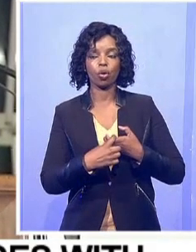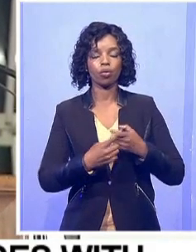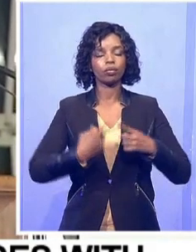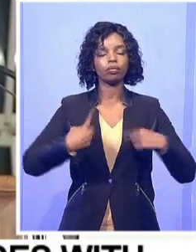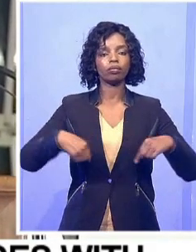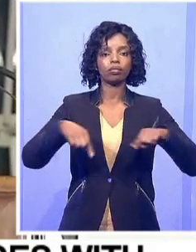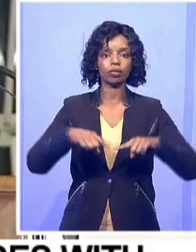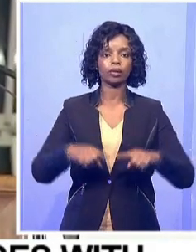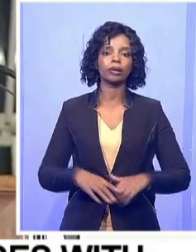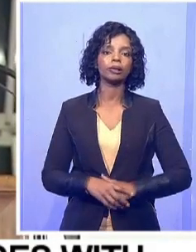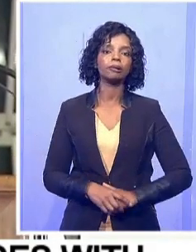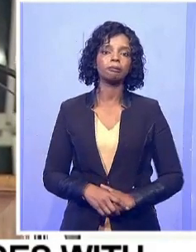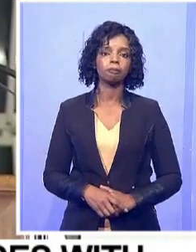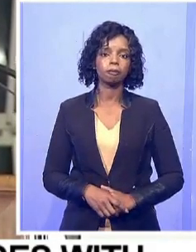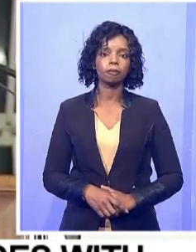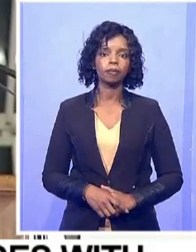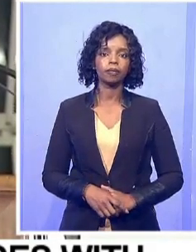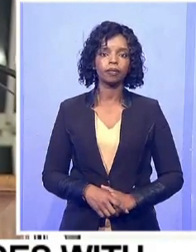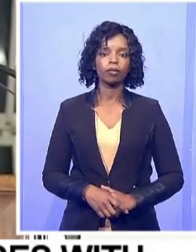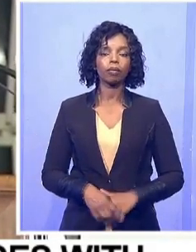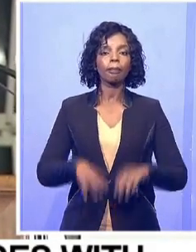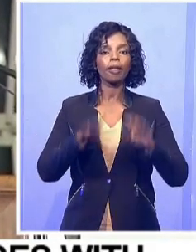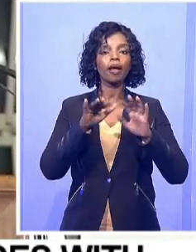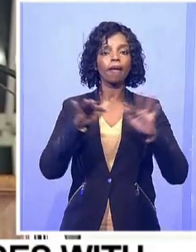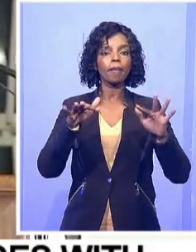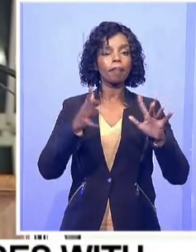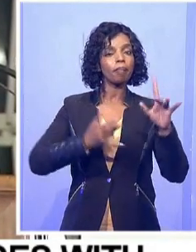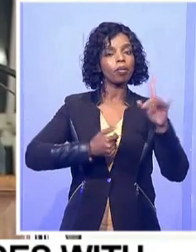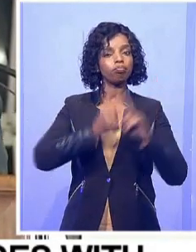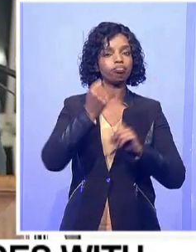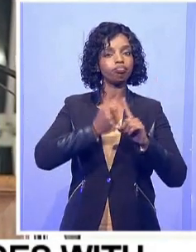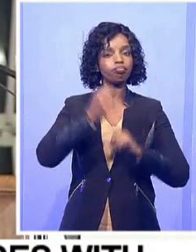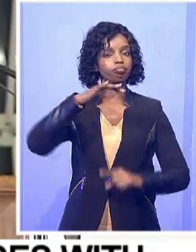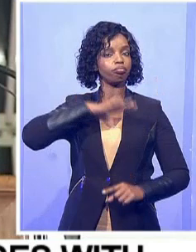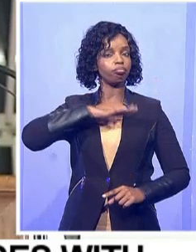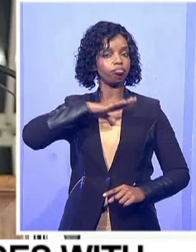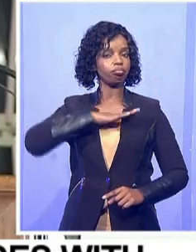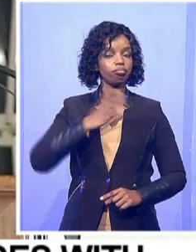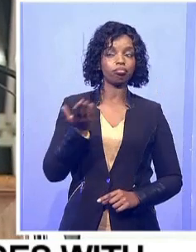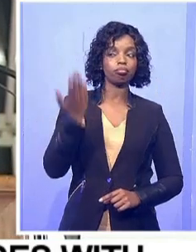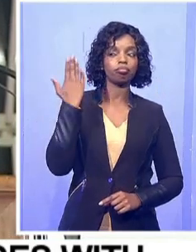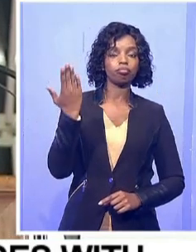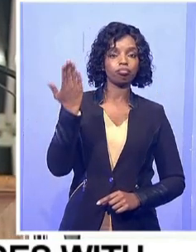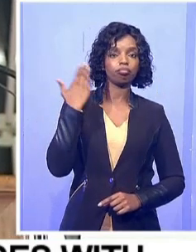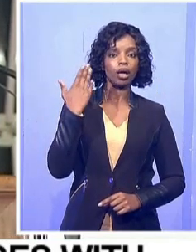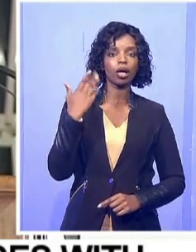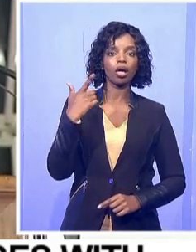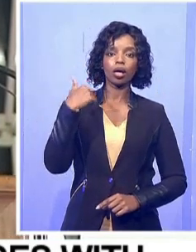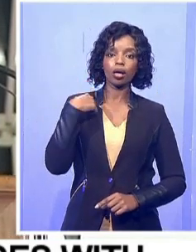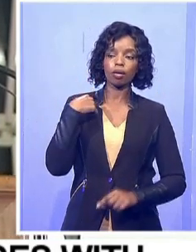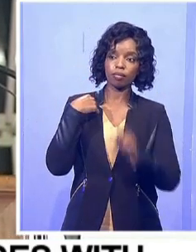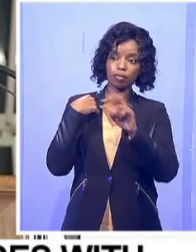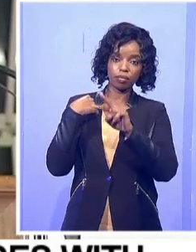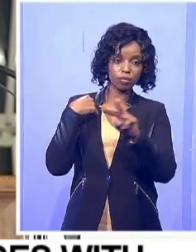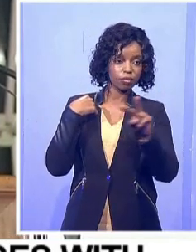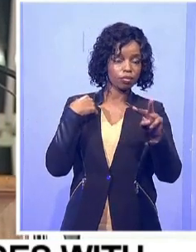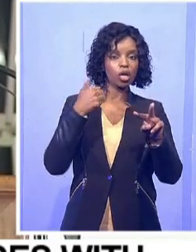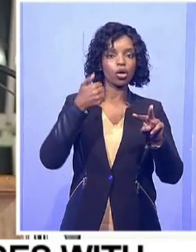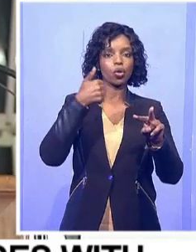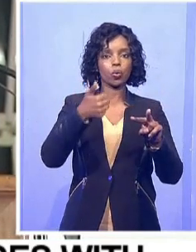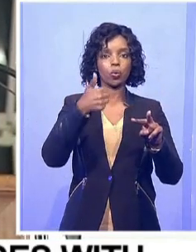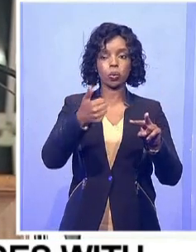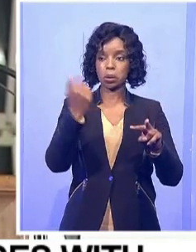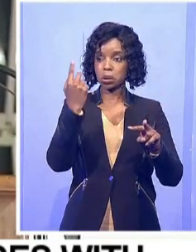Our military veterans, good to see your face. How are you?